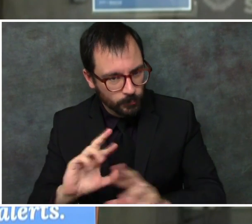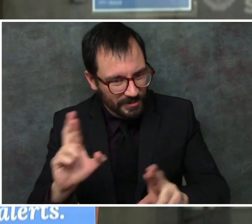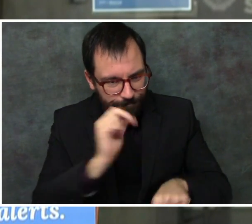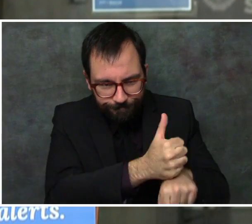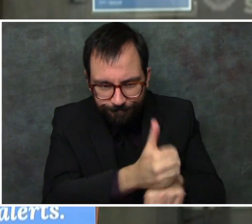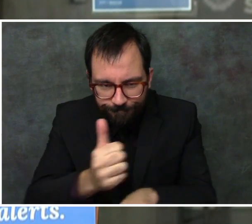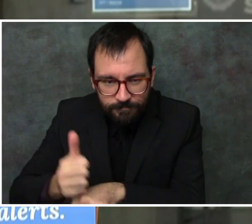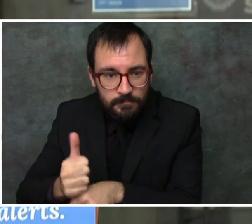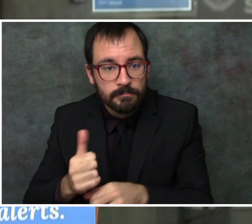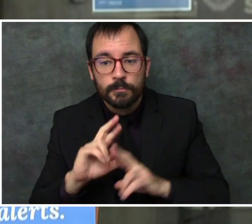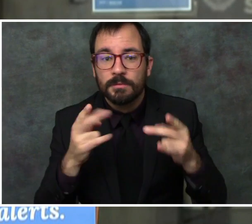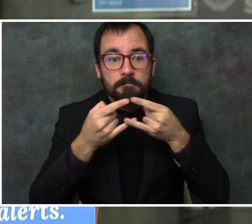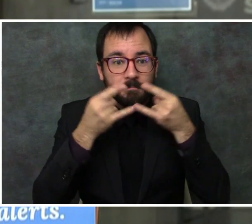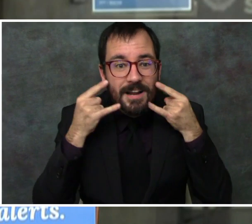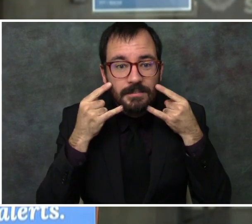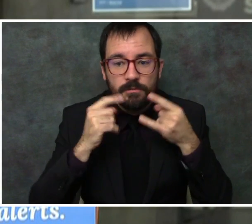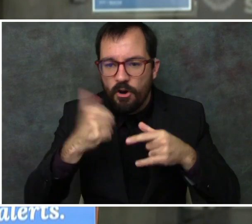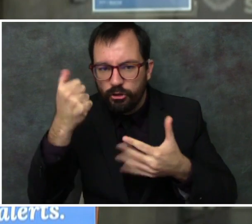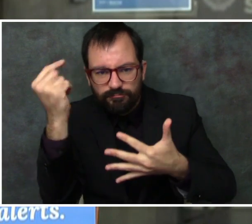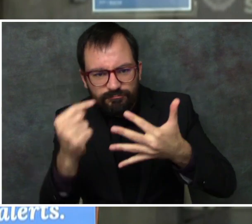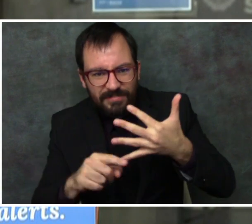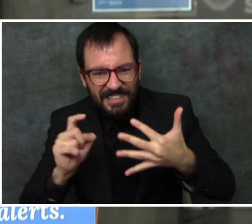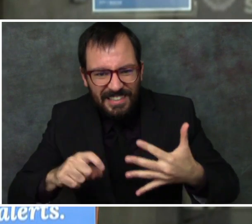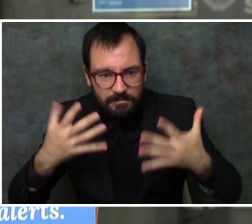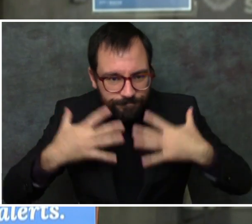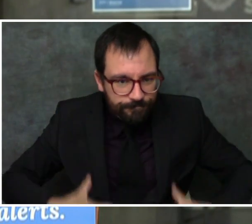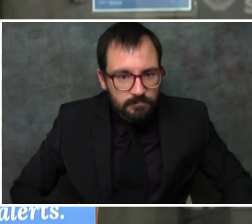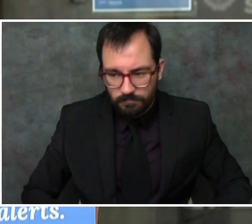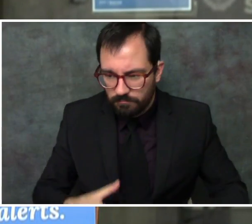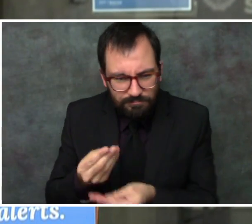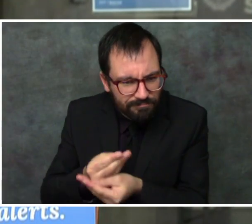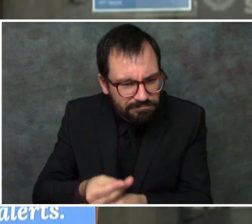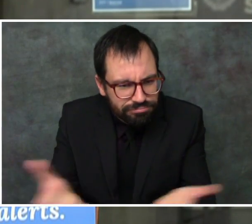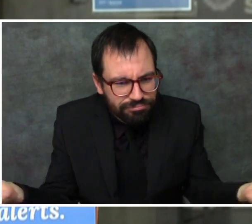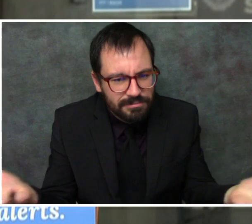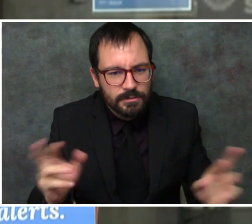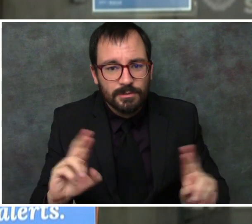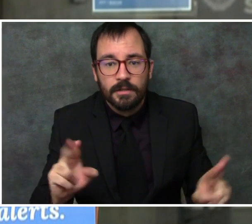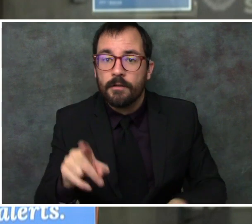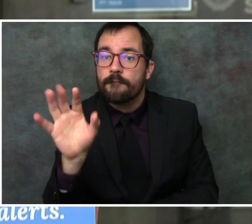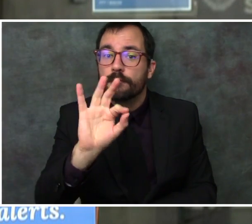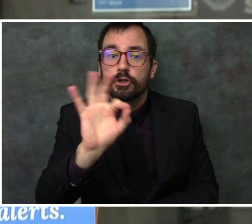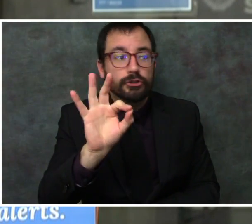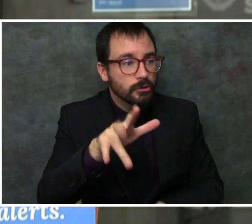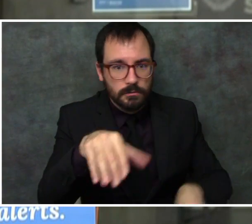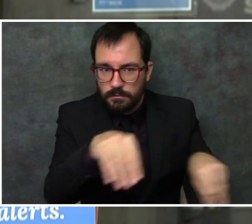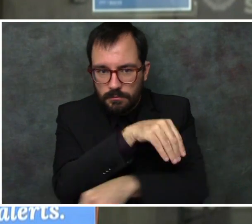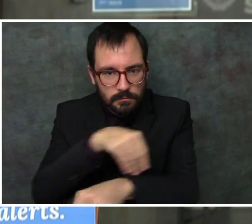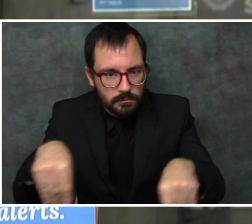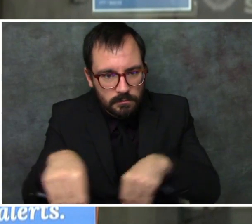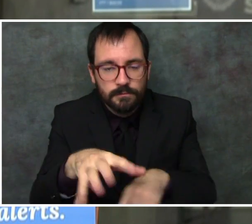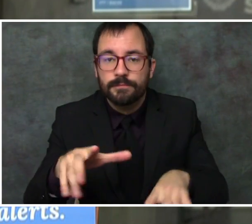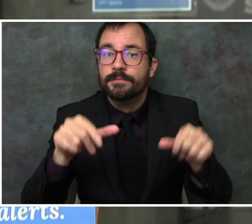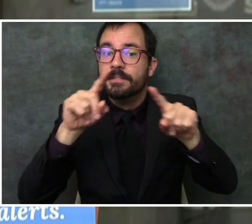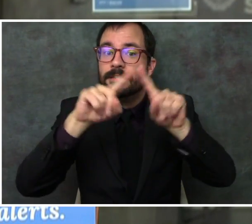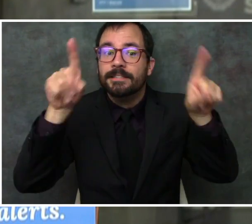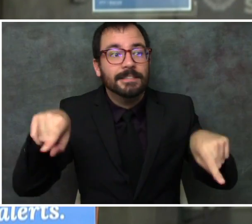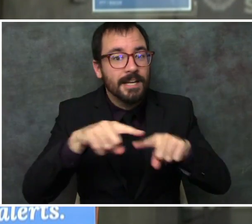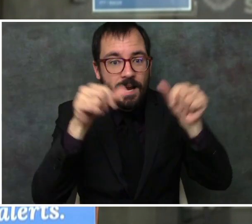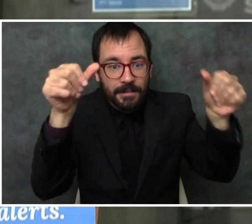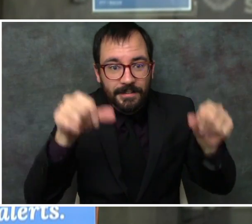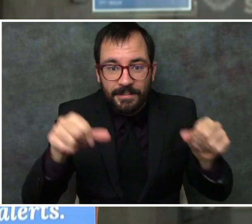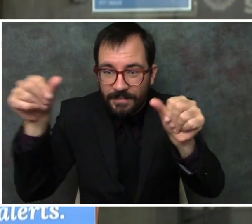arranging furniture and posting signage for social distancing. We have foggers that sanitize our